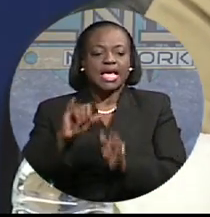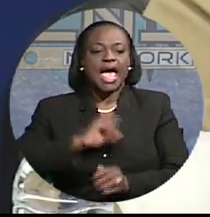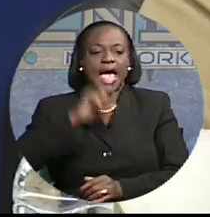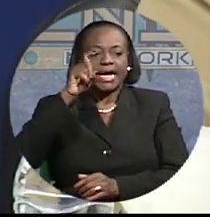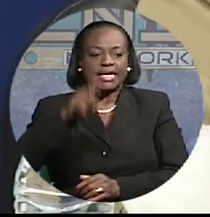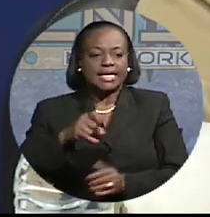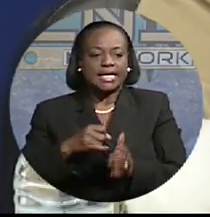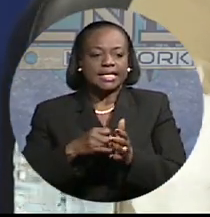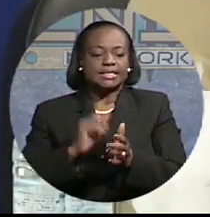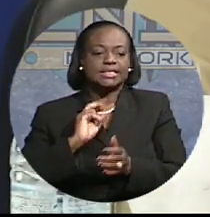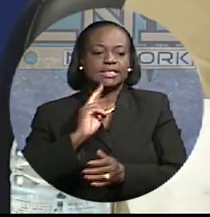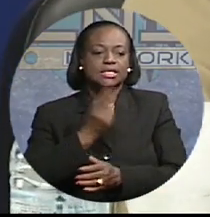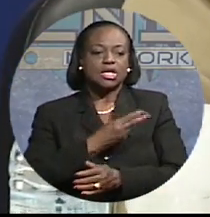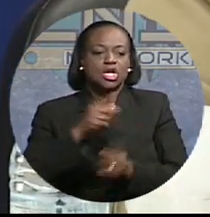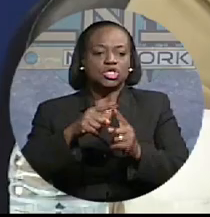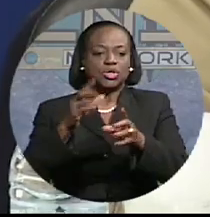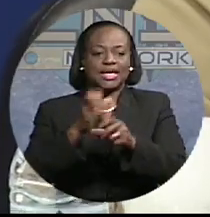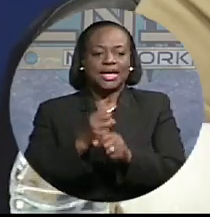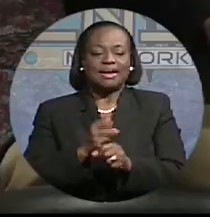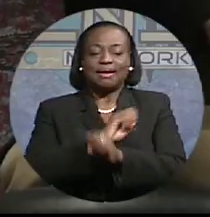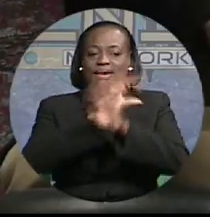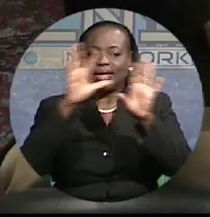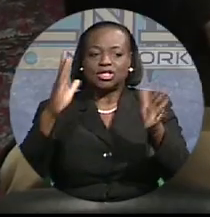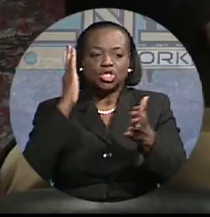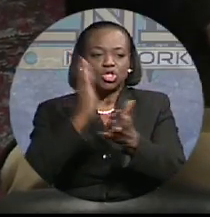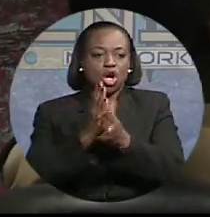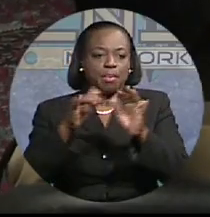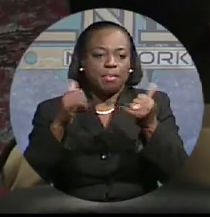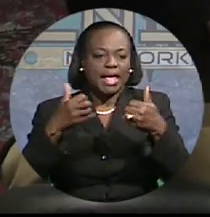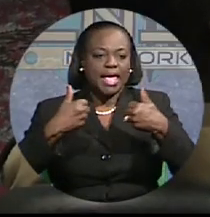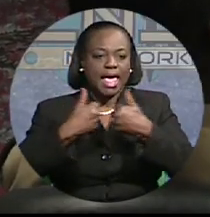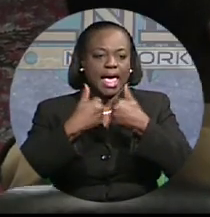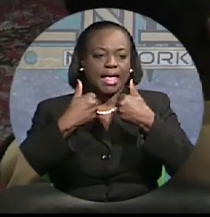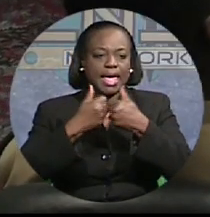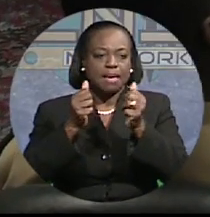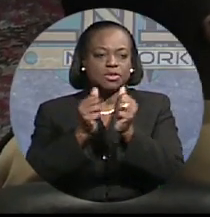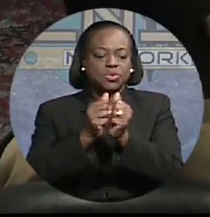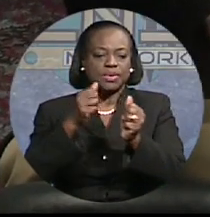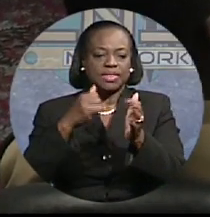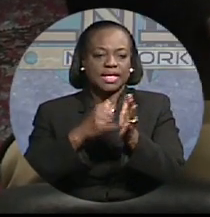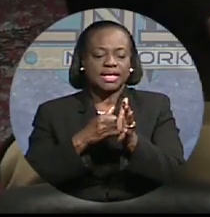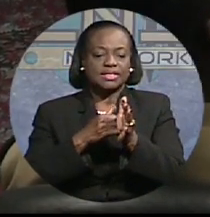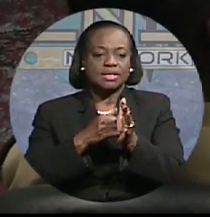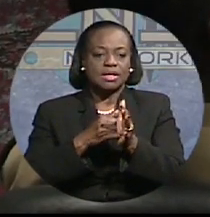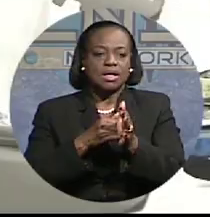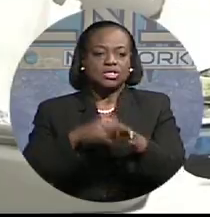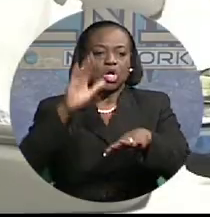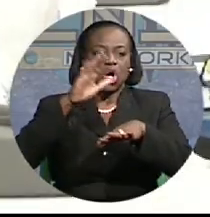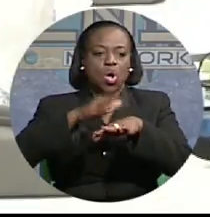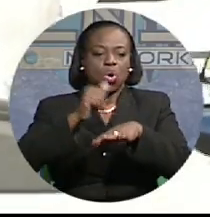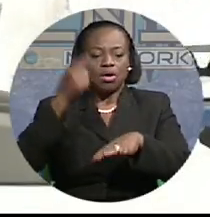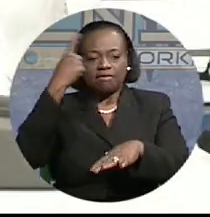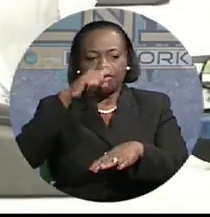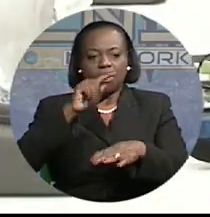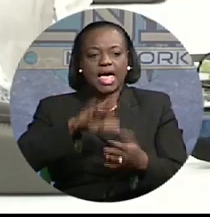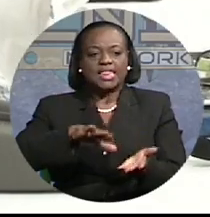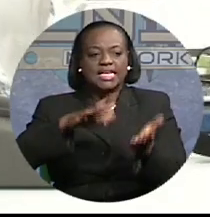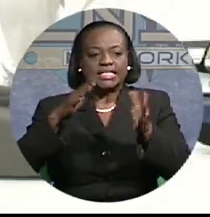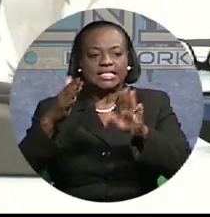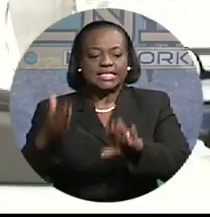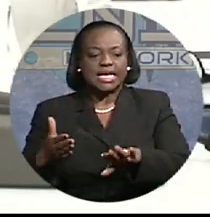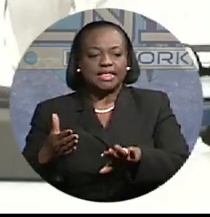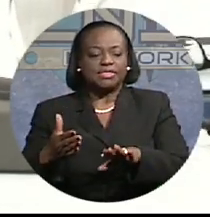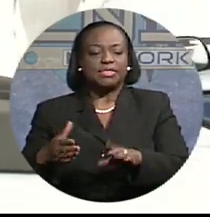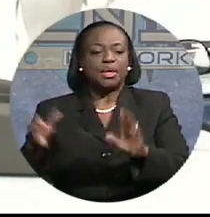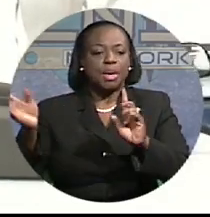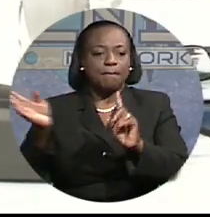clear. And we need to stop playing games with it. There's been calls for the death penalty as a deterrent to murder. And while the commissioner did not give his